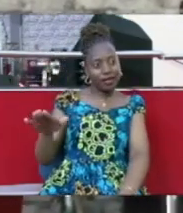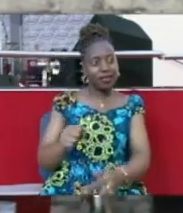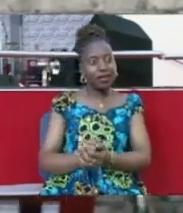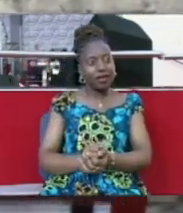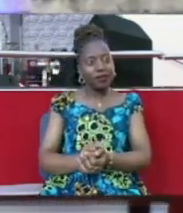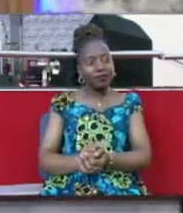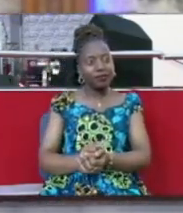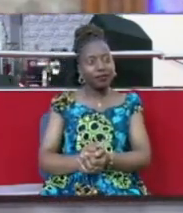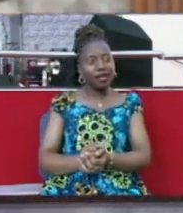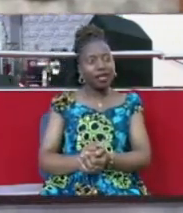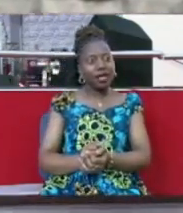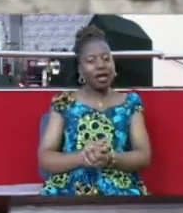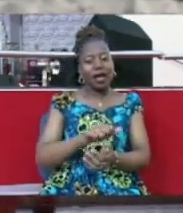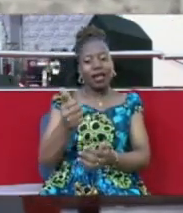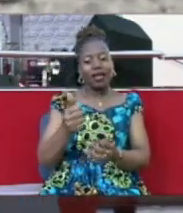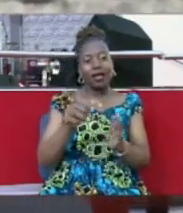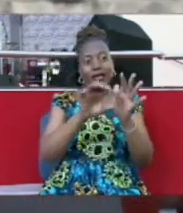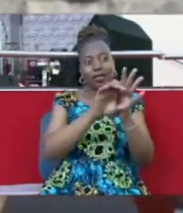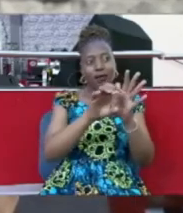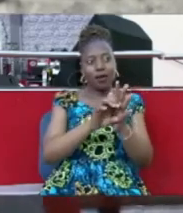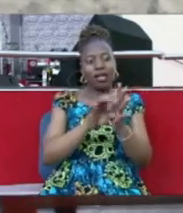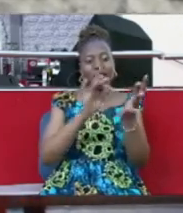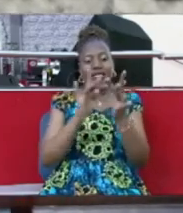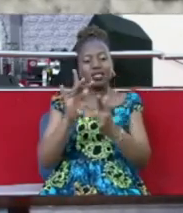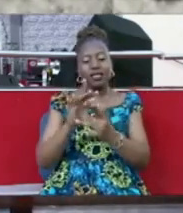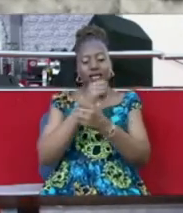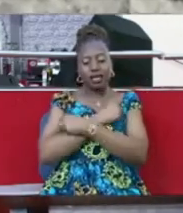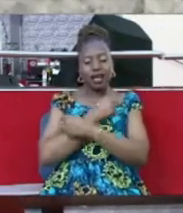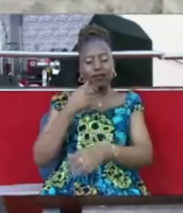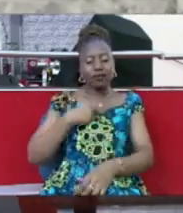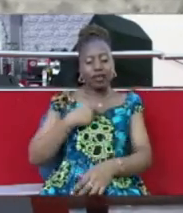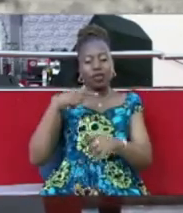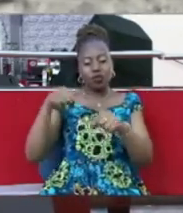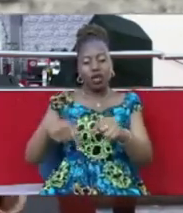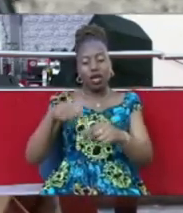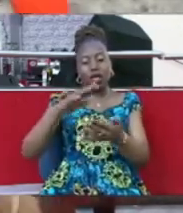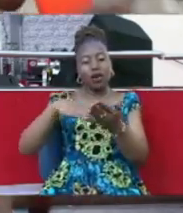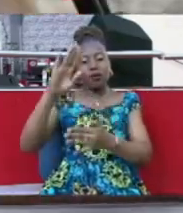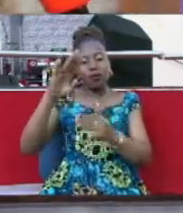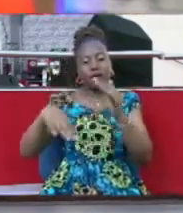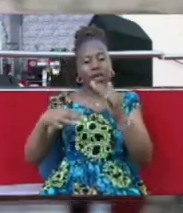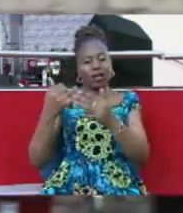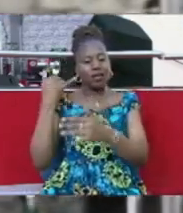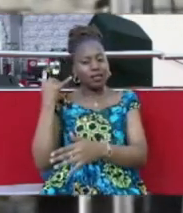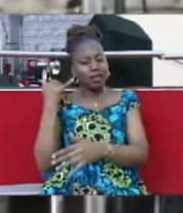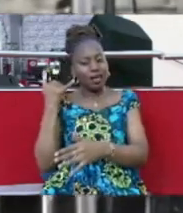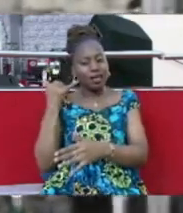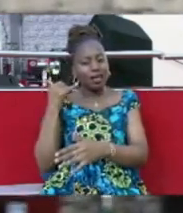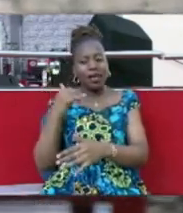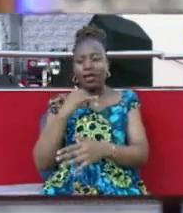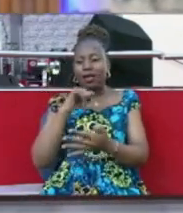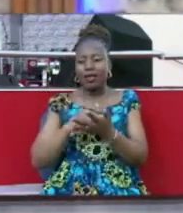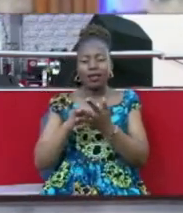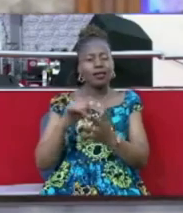Ananipenda leo kuliko jana. Jesus loves us the same. He is the same yesterday, today, and